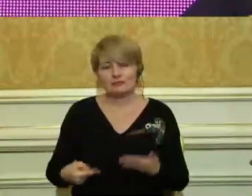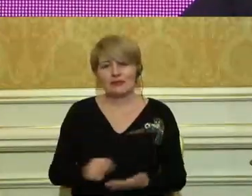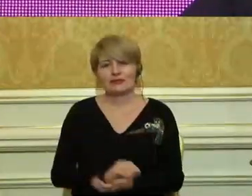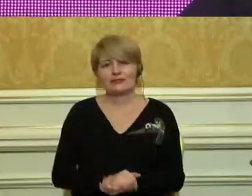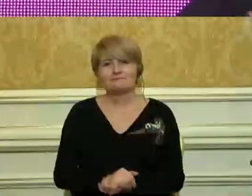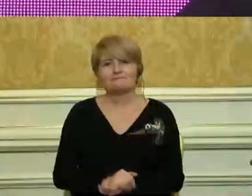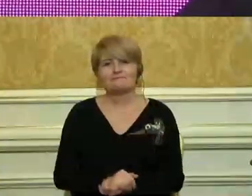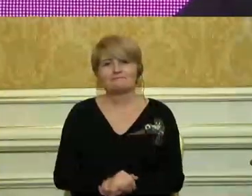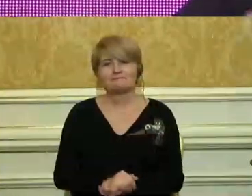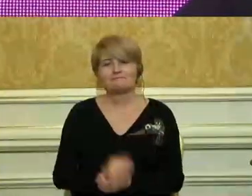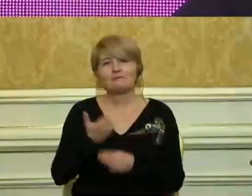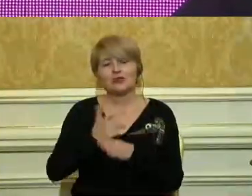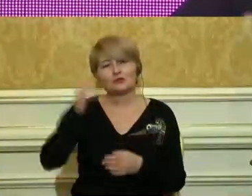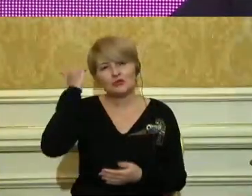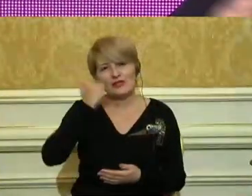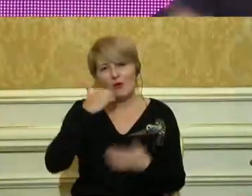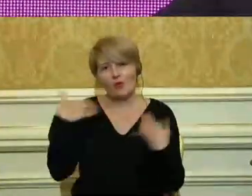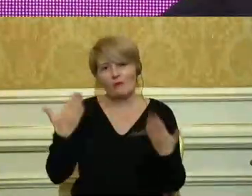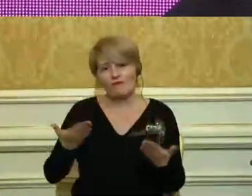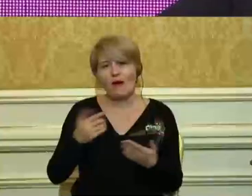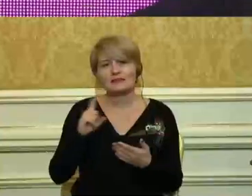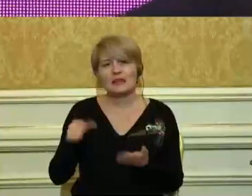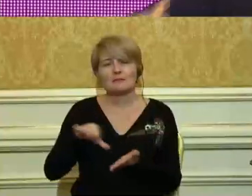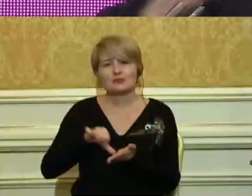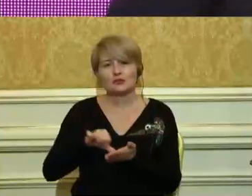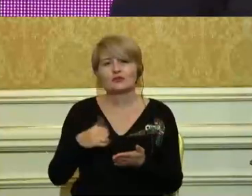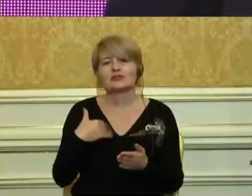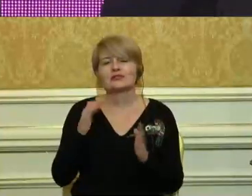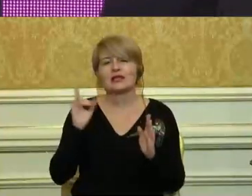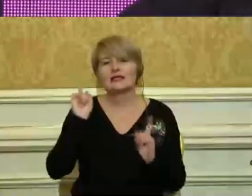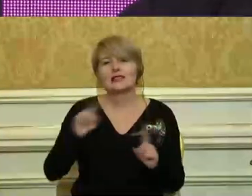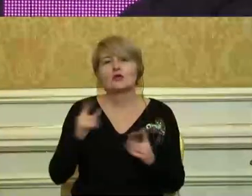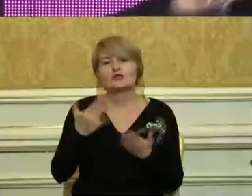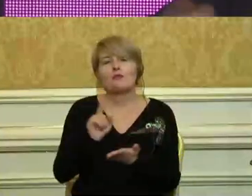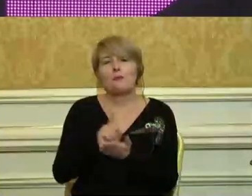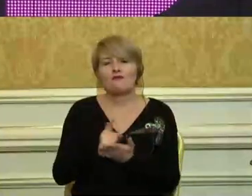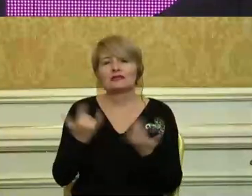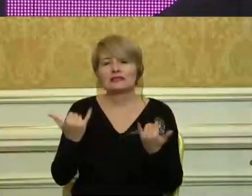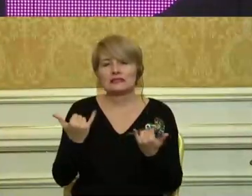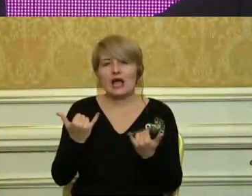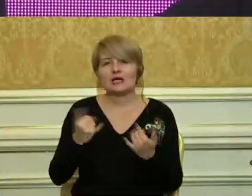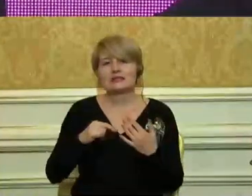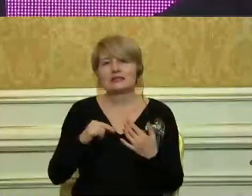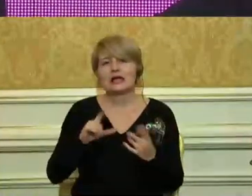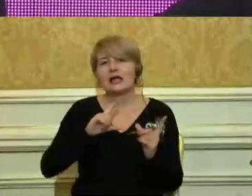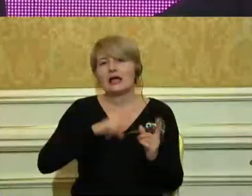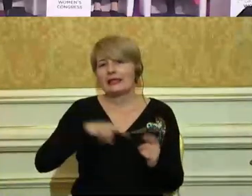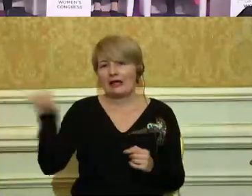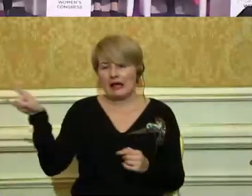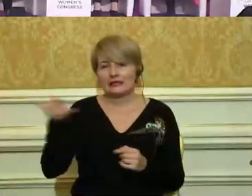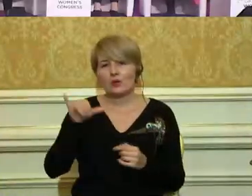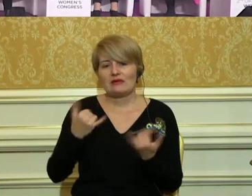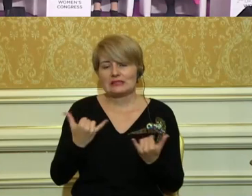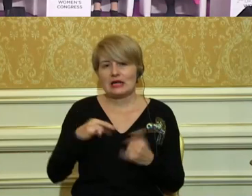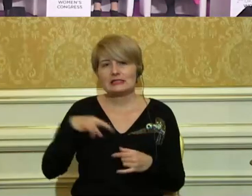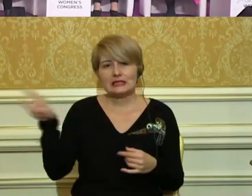accents we've heard from you. So thank you so much for your presence here. So, well, I know that you're so busy